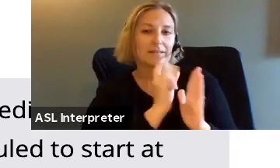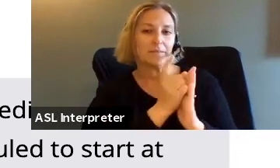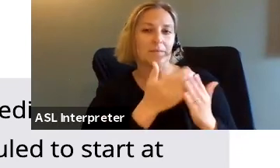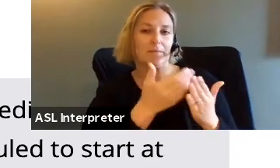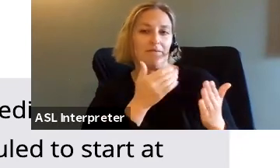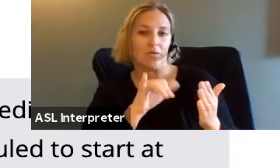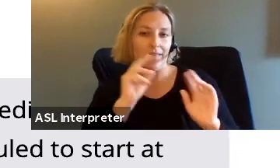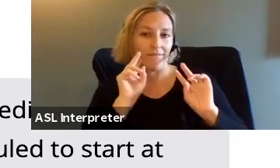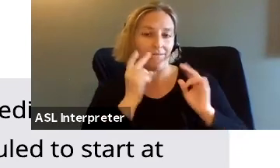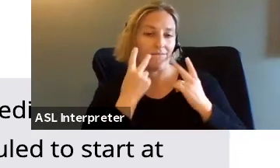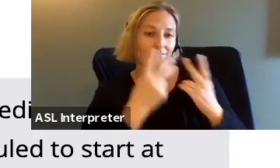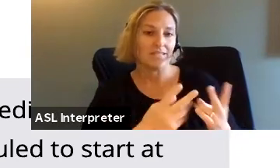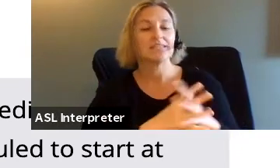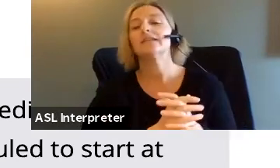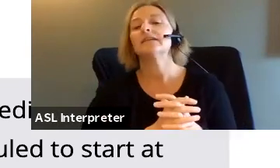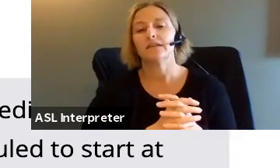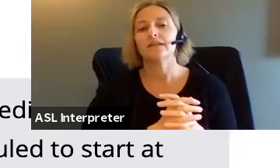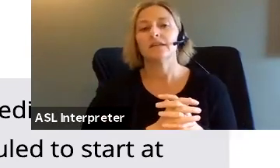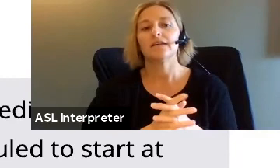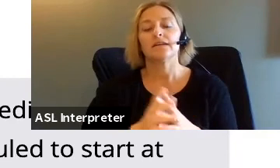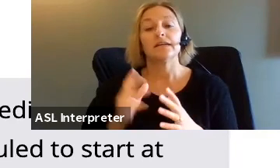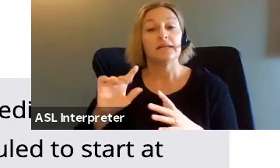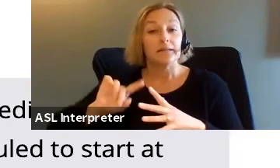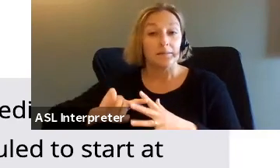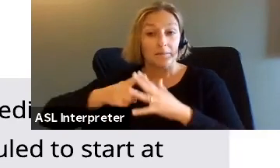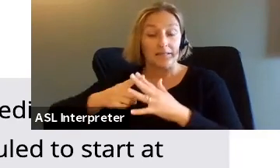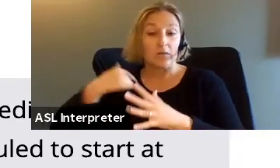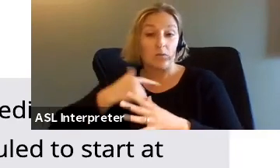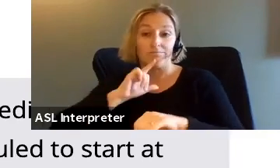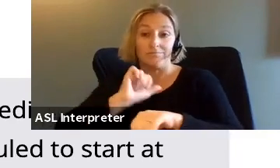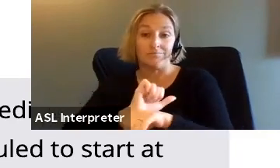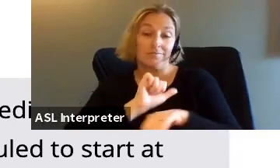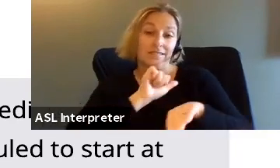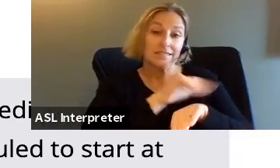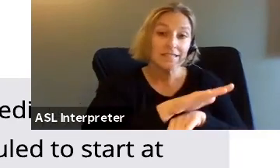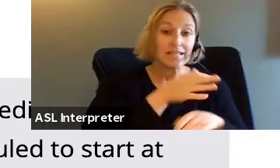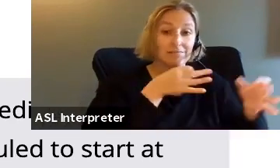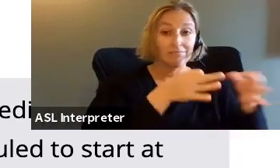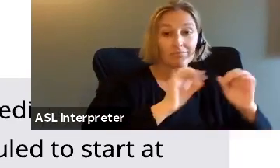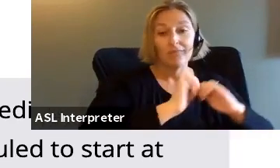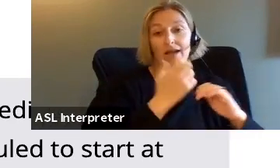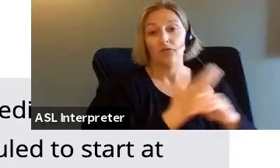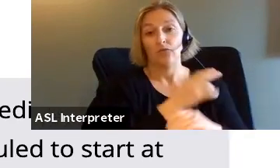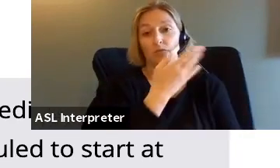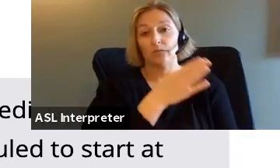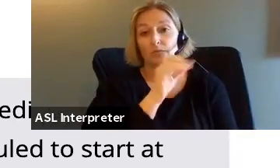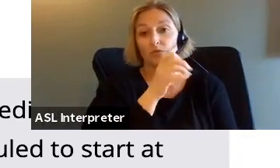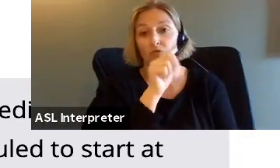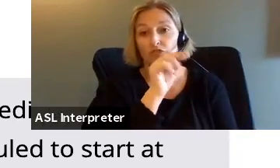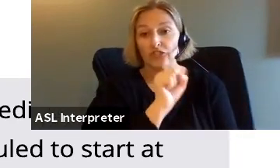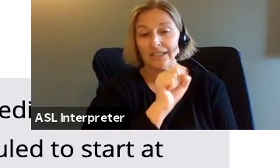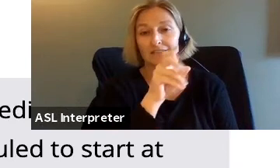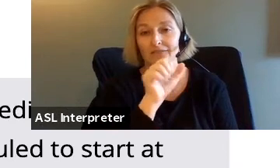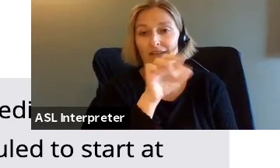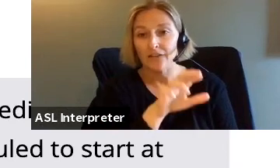right away. In the beginning, we actually sent them instructions to use the Blue Jeans vendor, and there was a requirement to